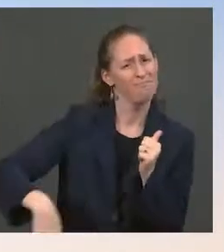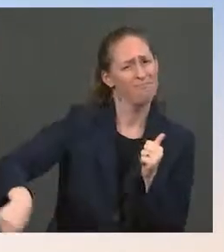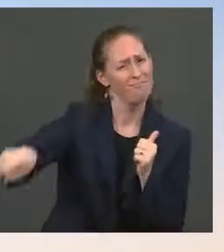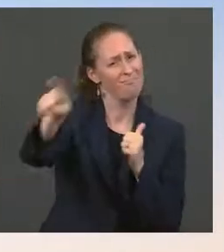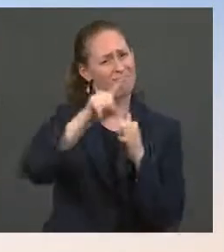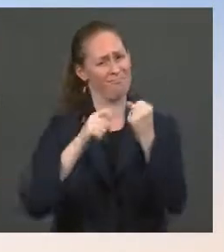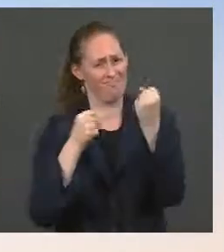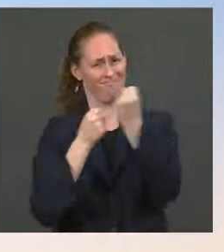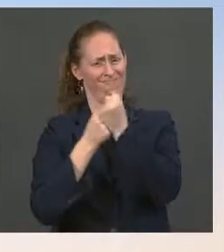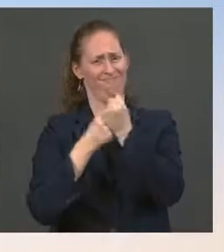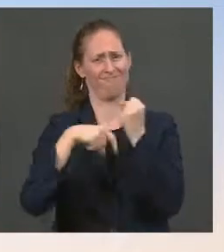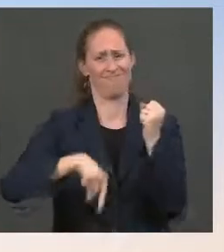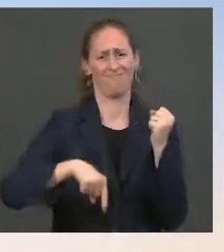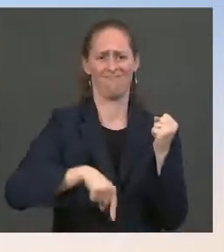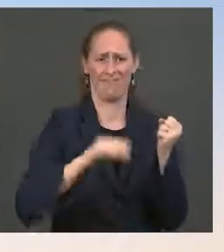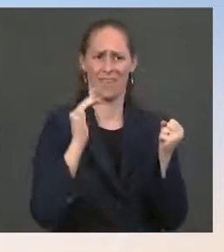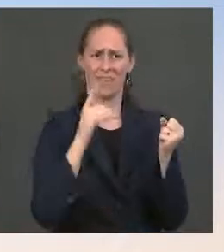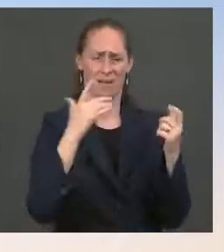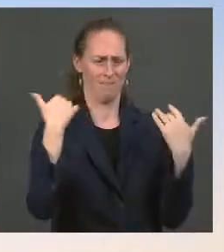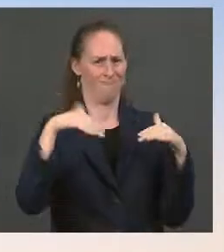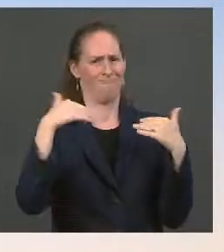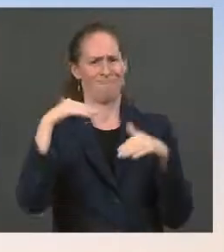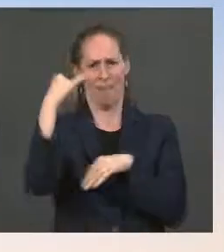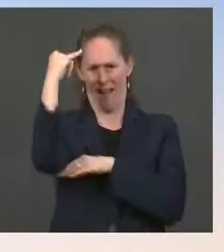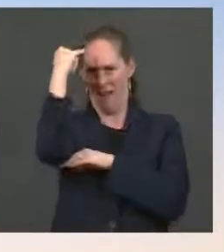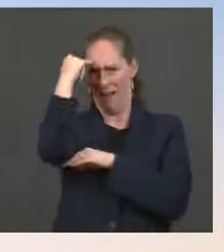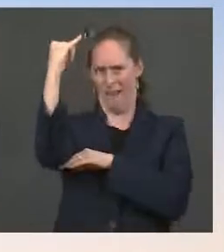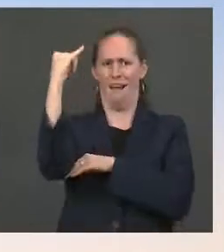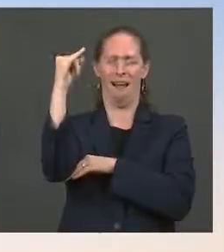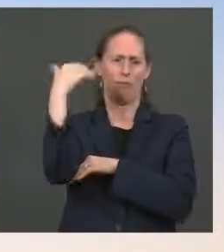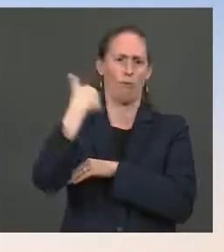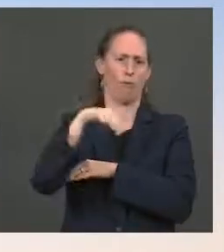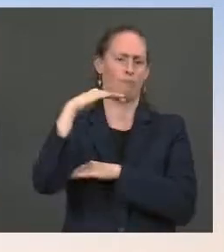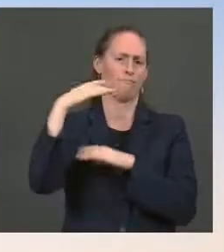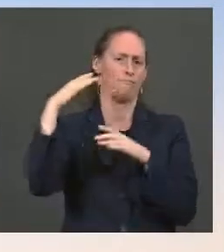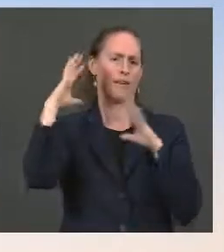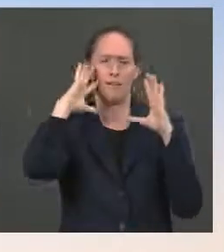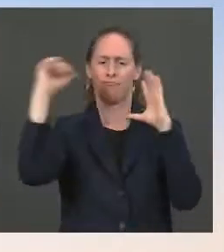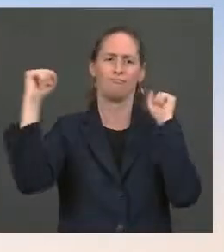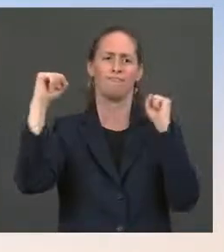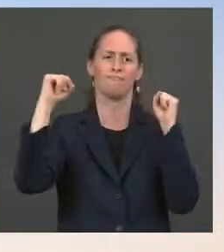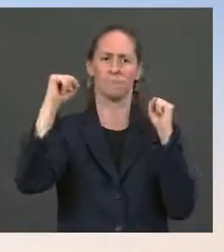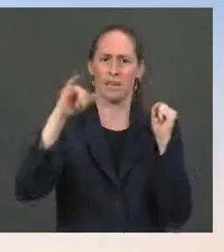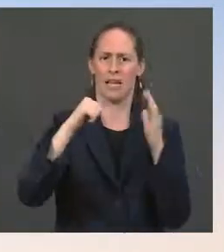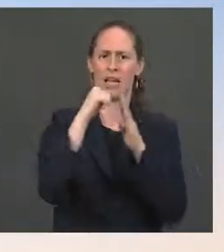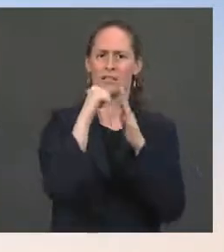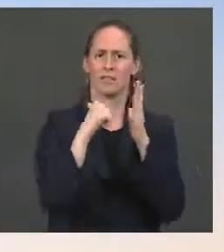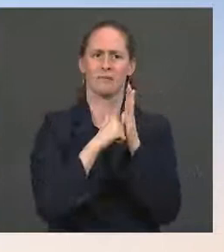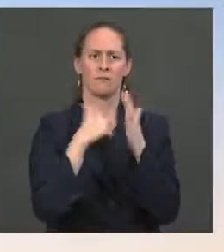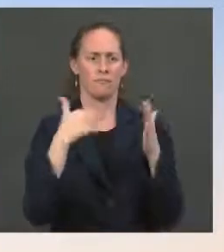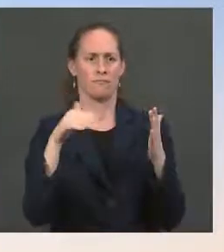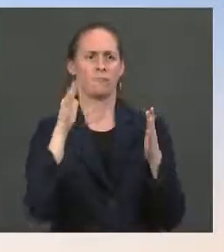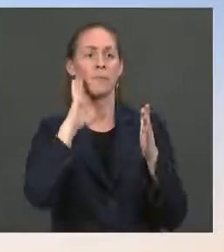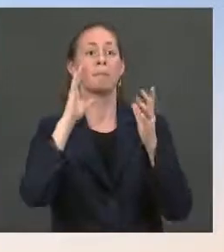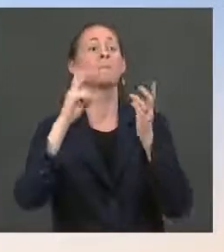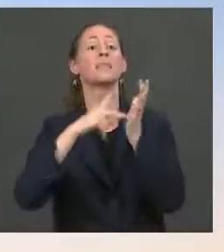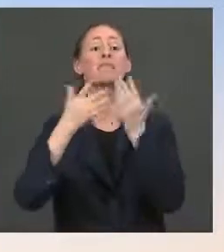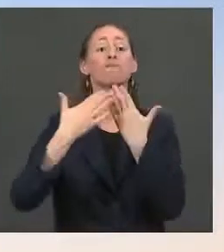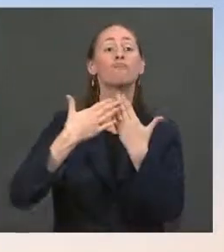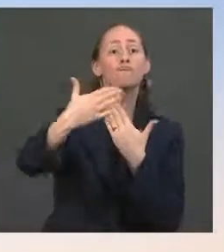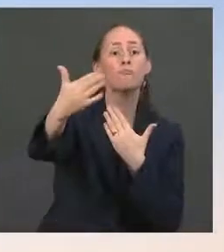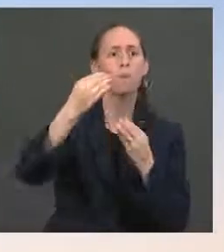with a bold and ambitious agenda that is going to fundamentally make us more competitive in the world, help compete with